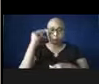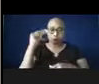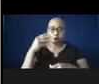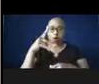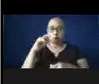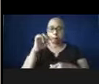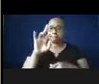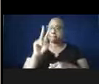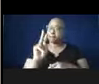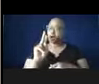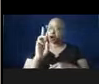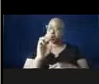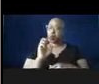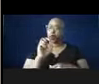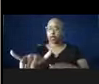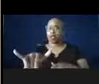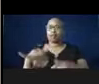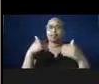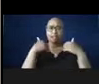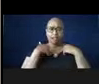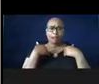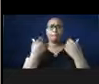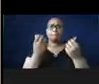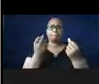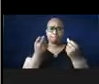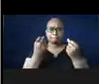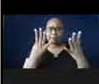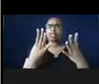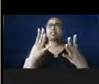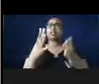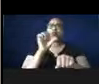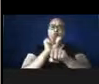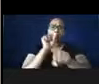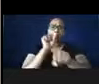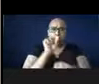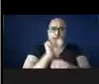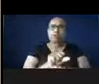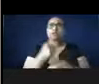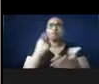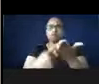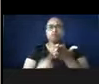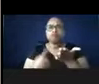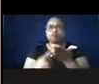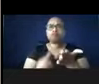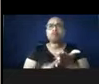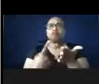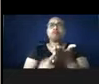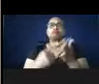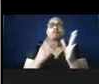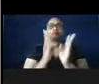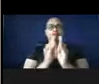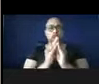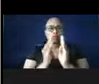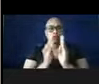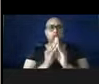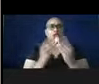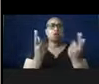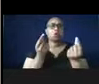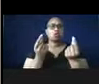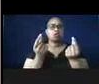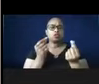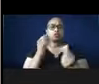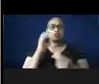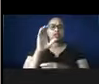discussions, planning sessions, work sessions about what we were going to do with Clara Barton National Historic Site.